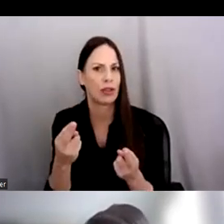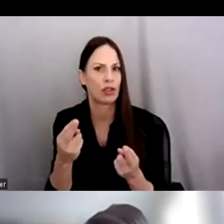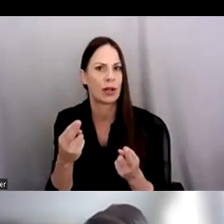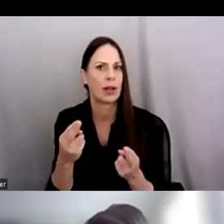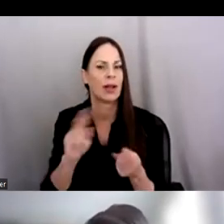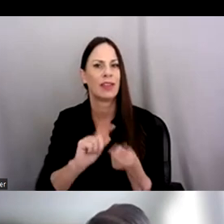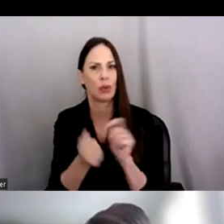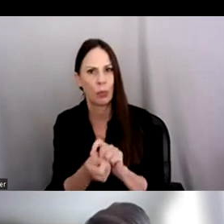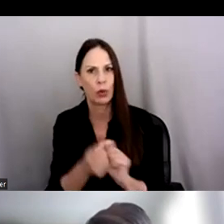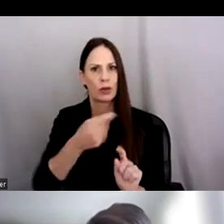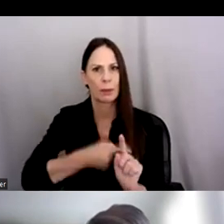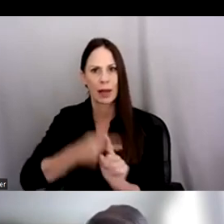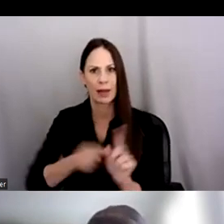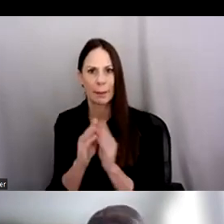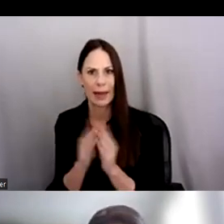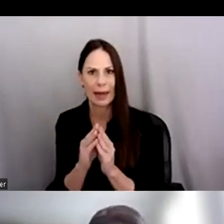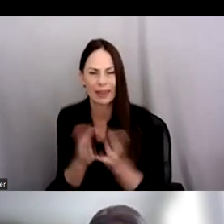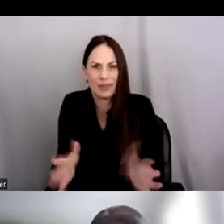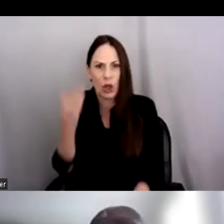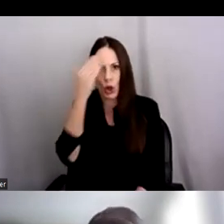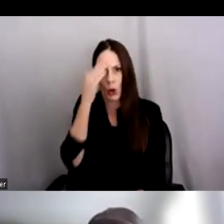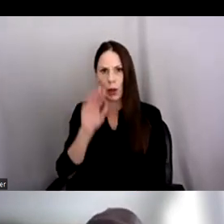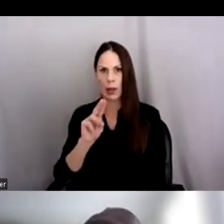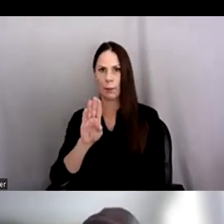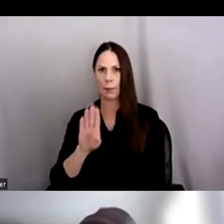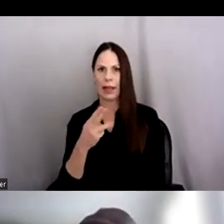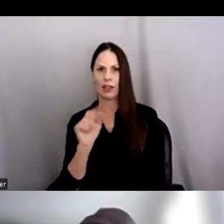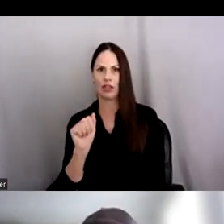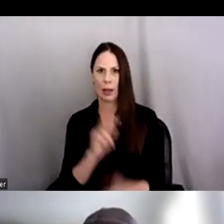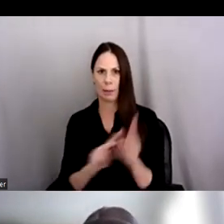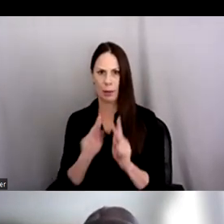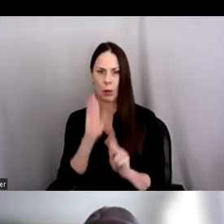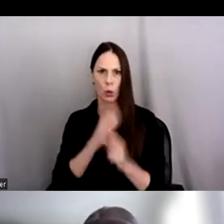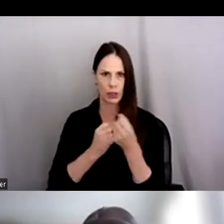knowing that BHA folks support.